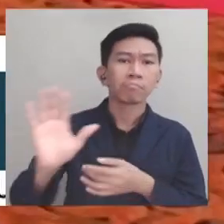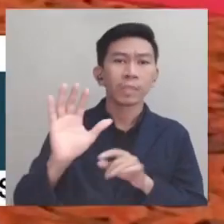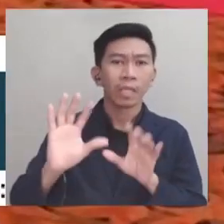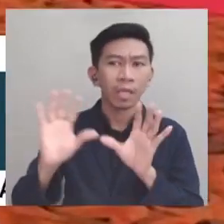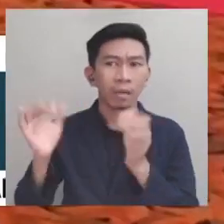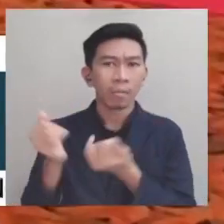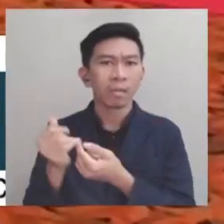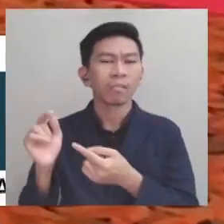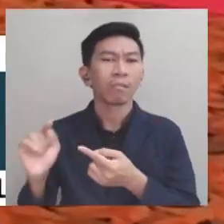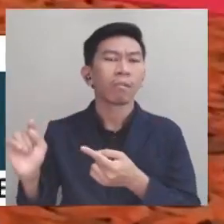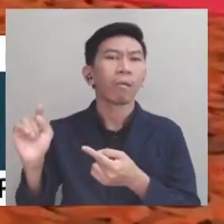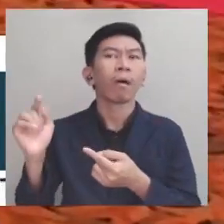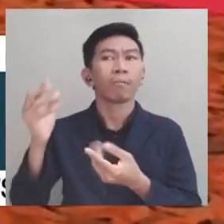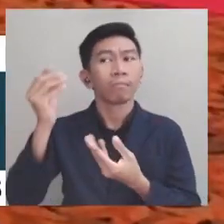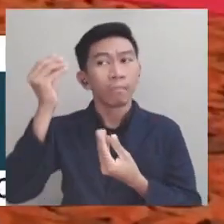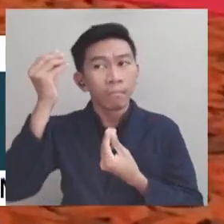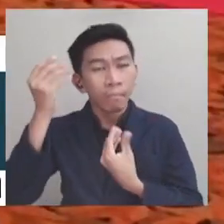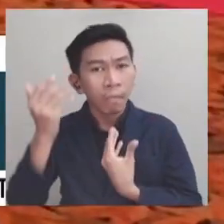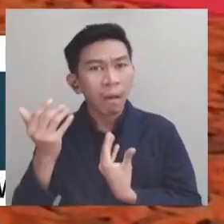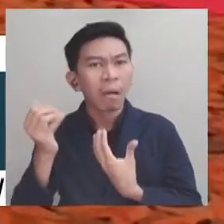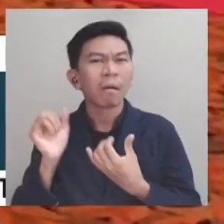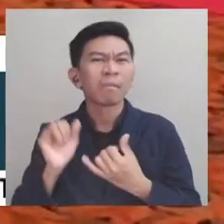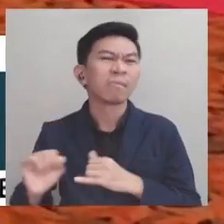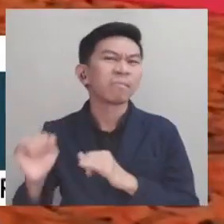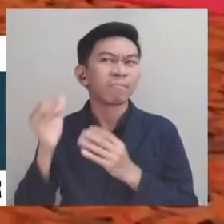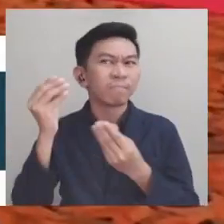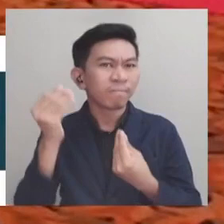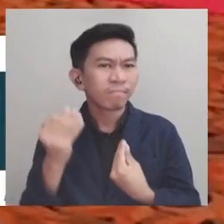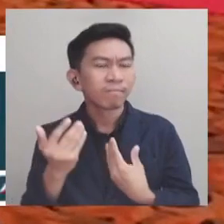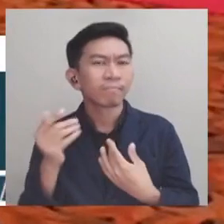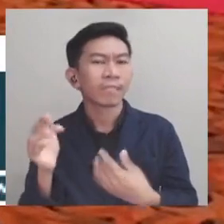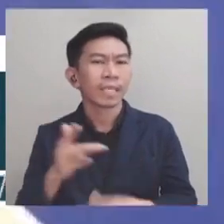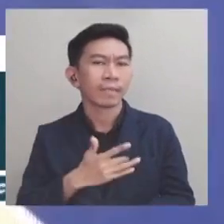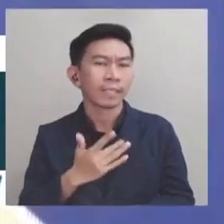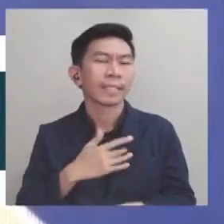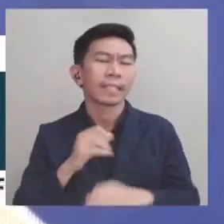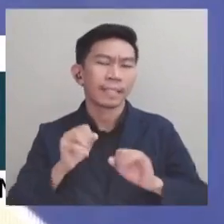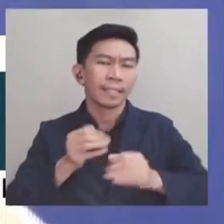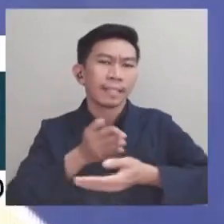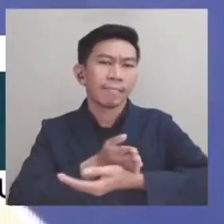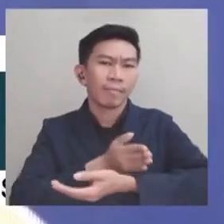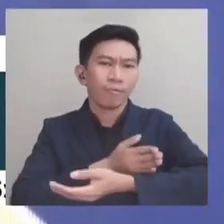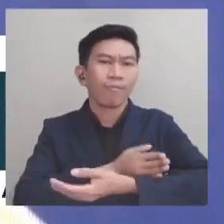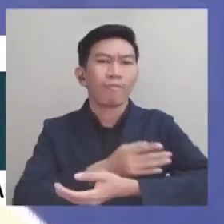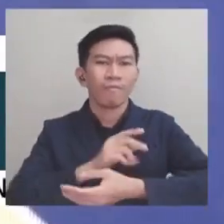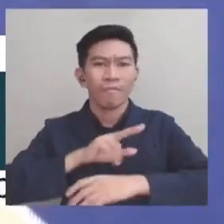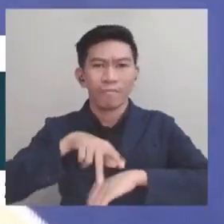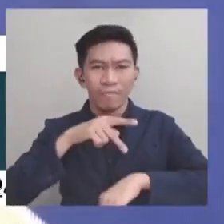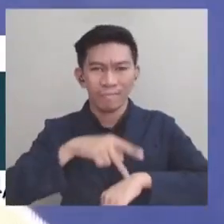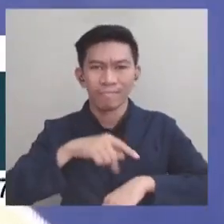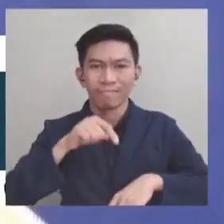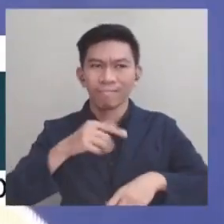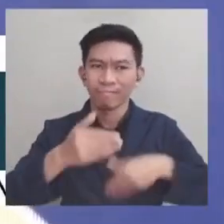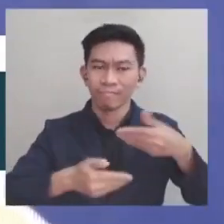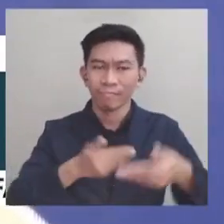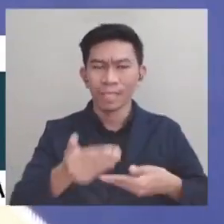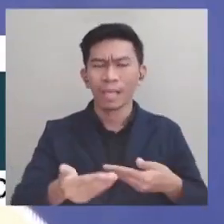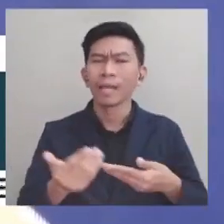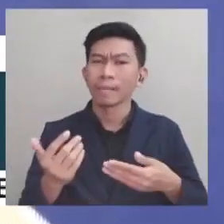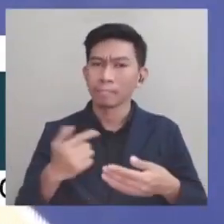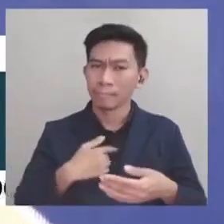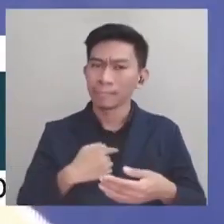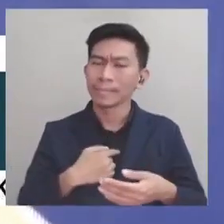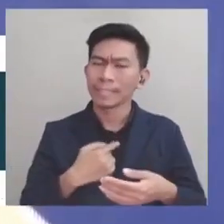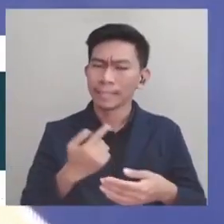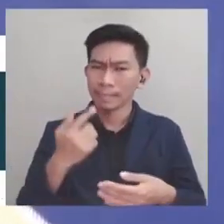of the areas where they felt we could do better. I'm confident that the green lanes will pave the way